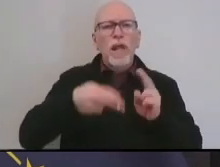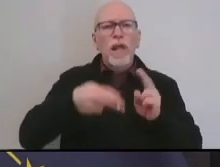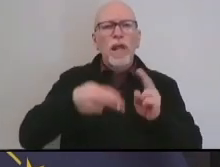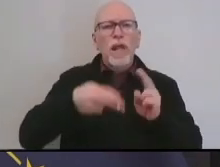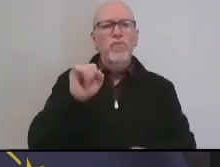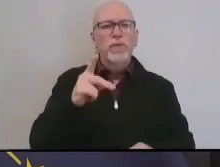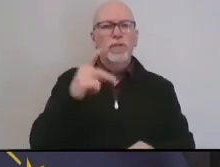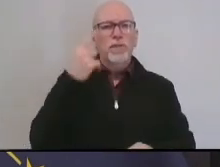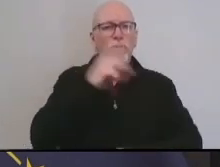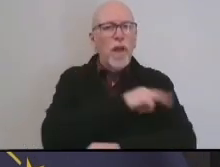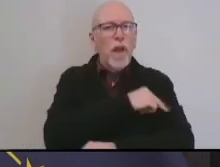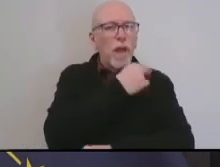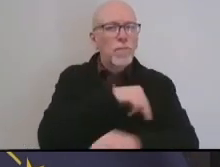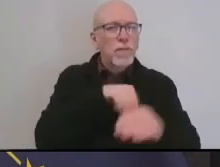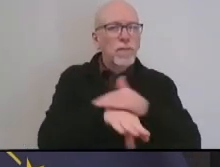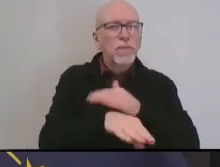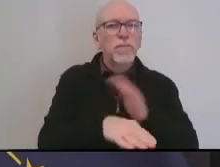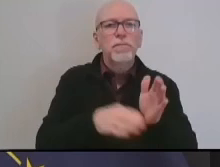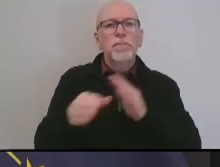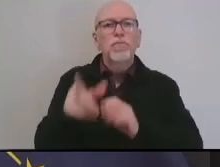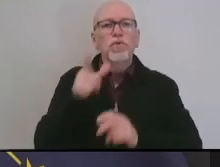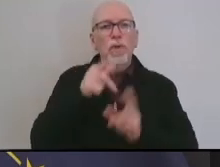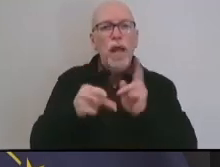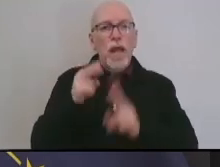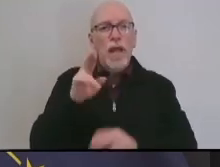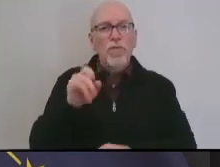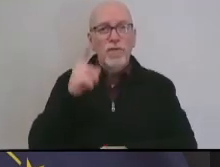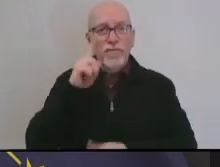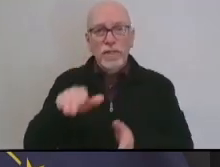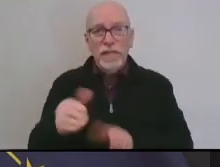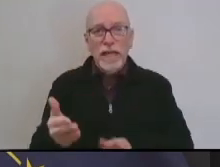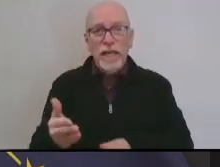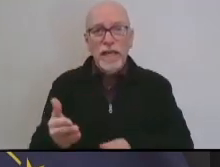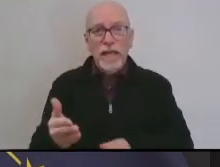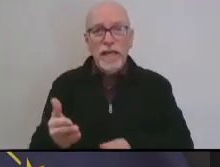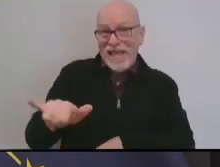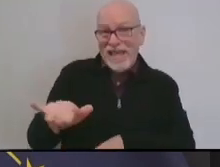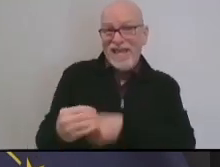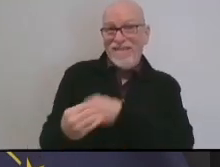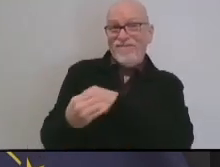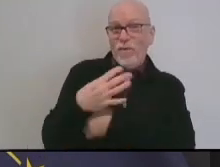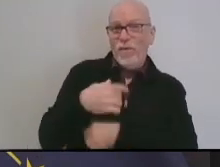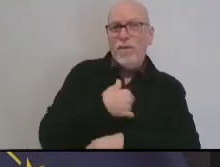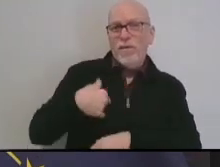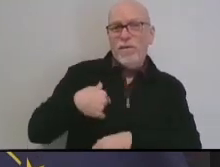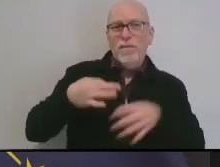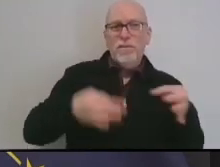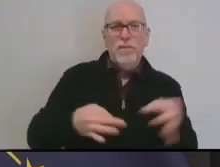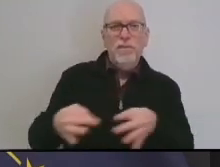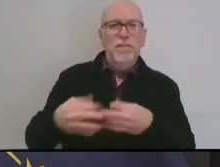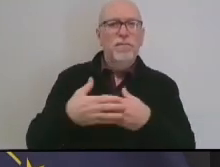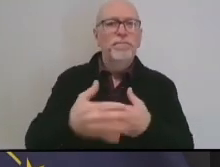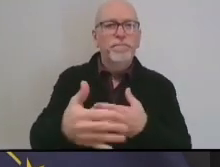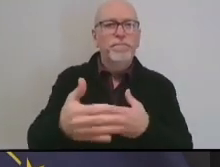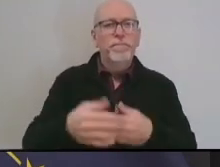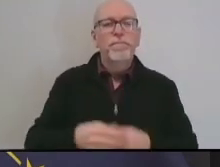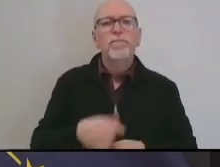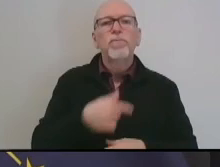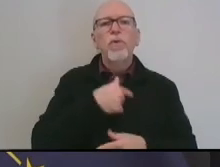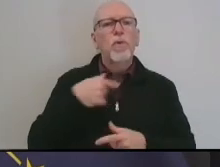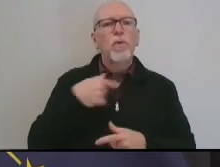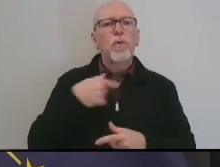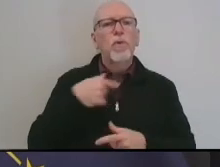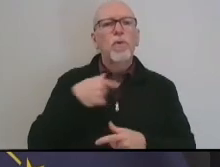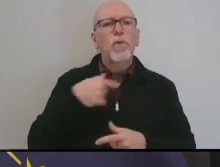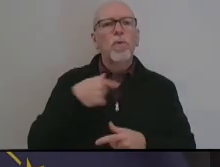hospitalizations and death. And we are using that to drive what we're going to do moving forward. We're looking forward to hearing what happens